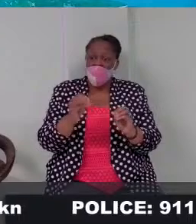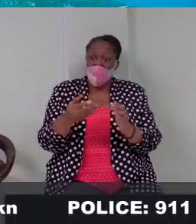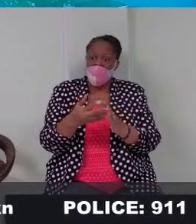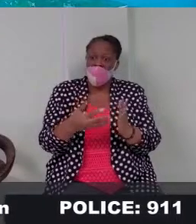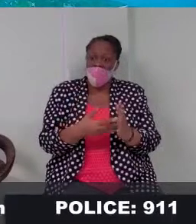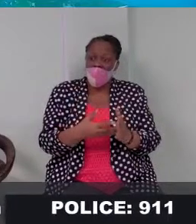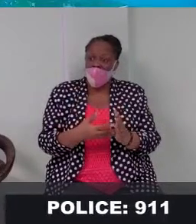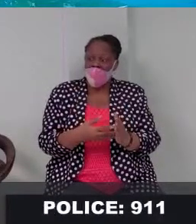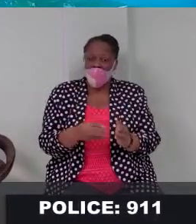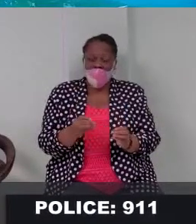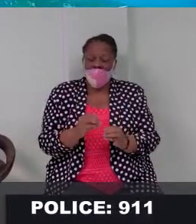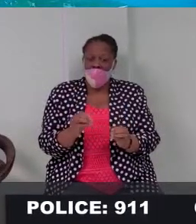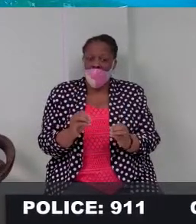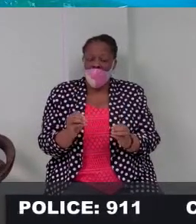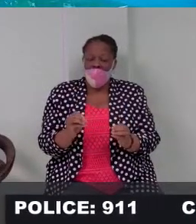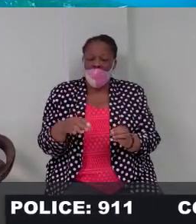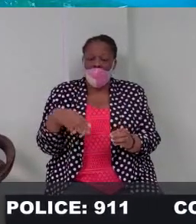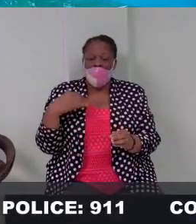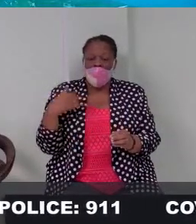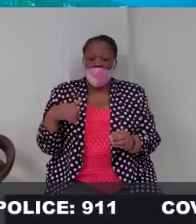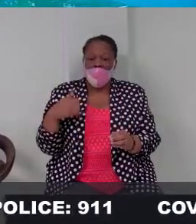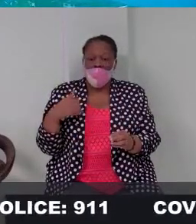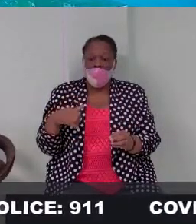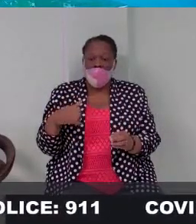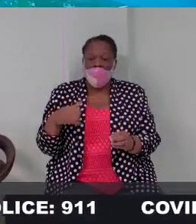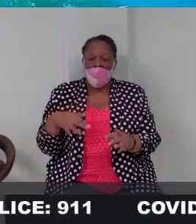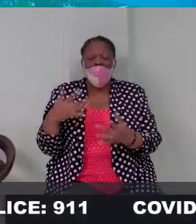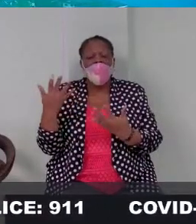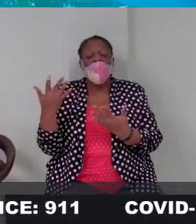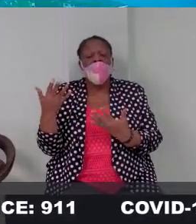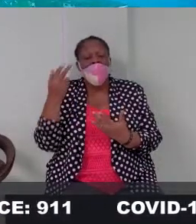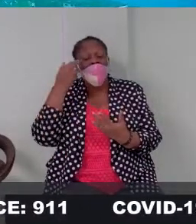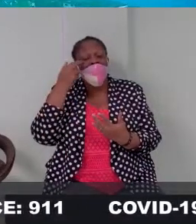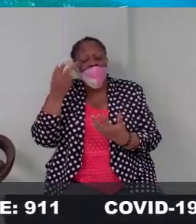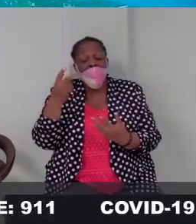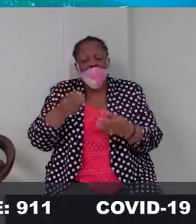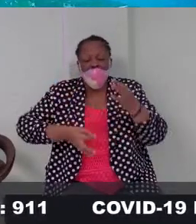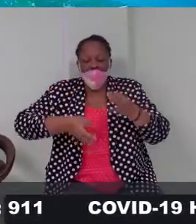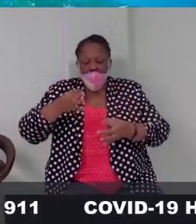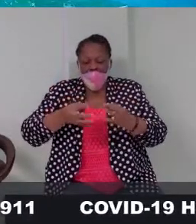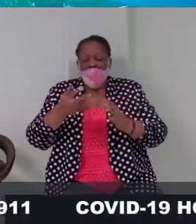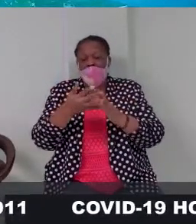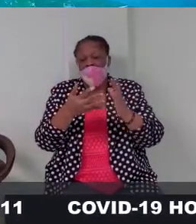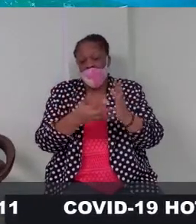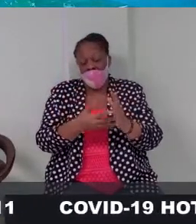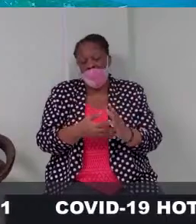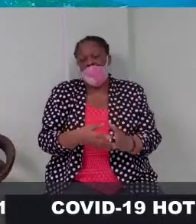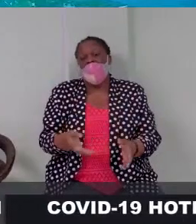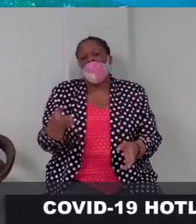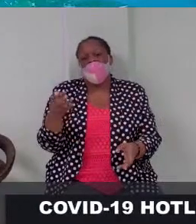these protocols, then more than likely you would be safe.